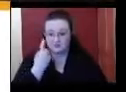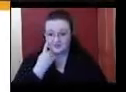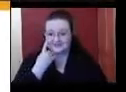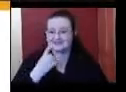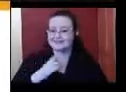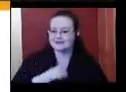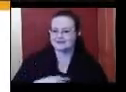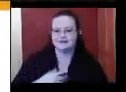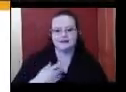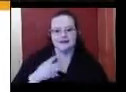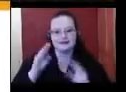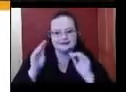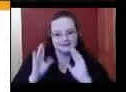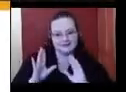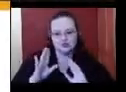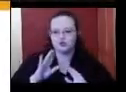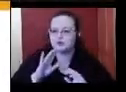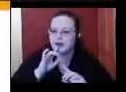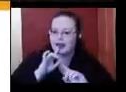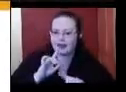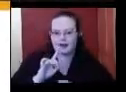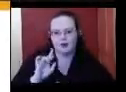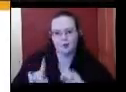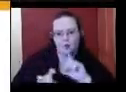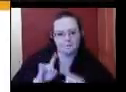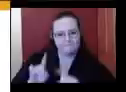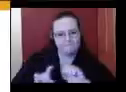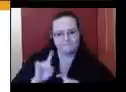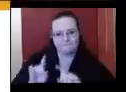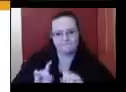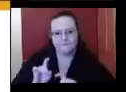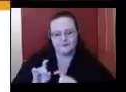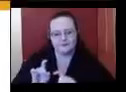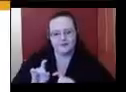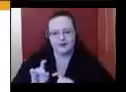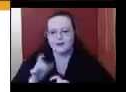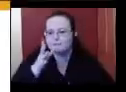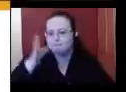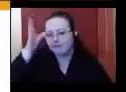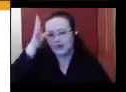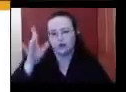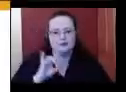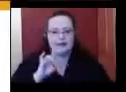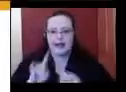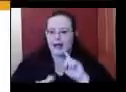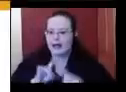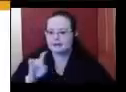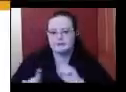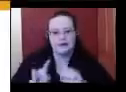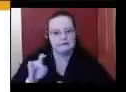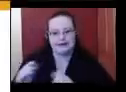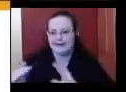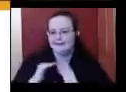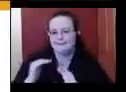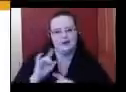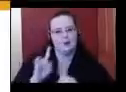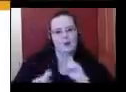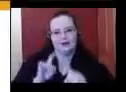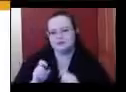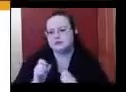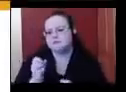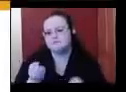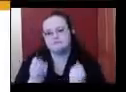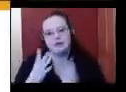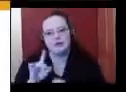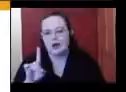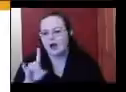submit via an online form over the past week or so. We got hundreds of questions. Obviously, tonight we can't